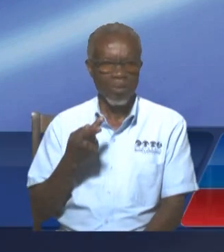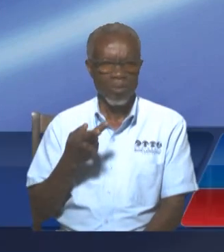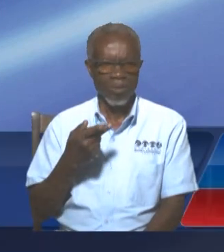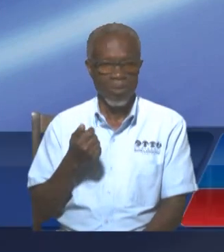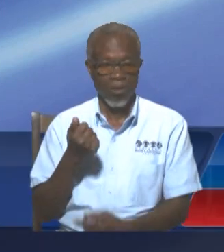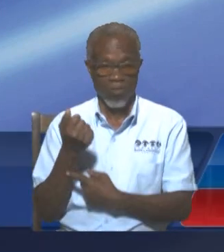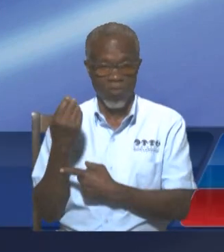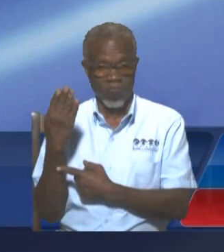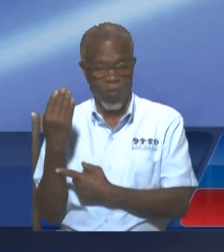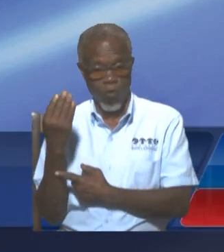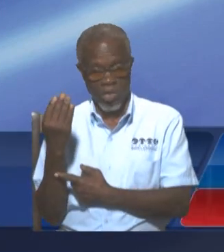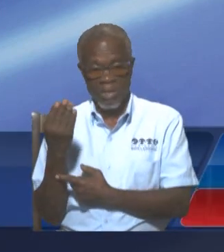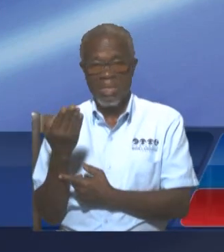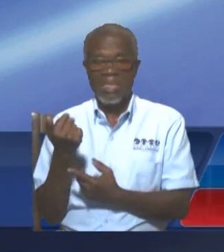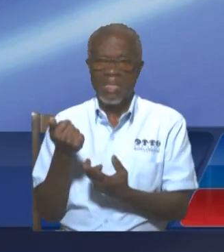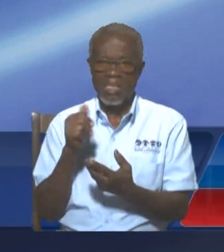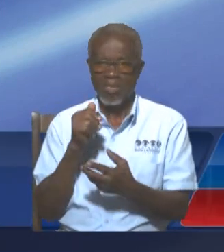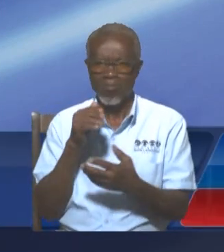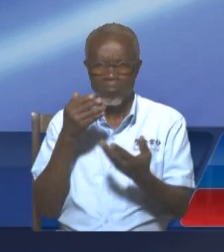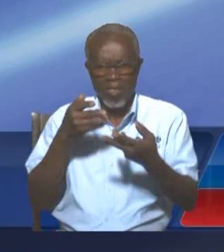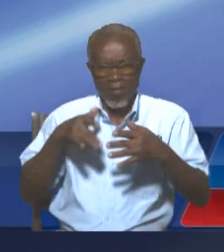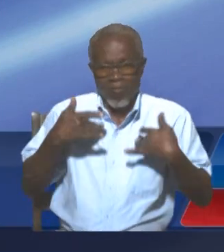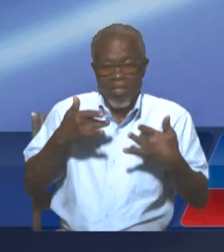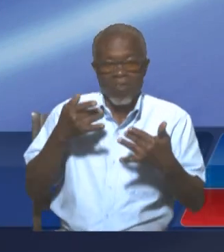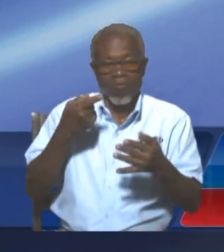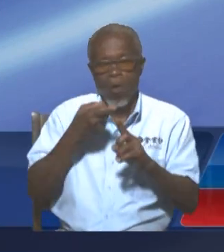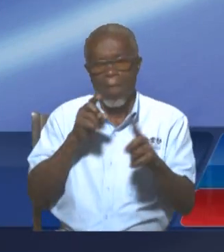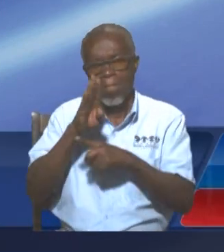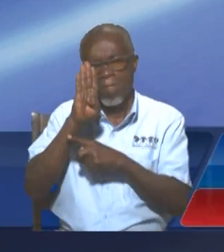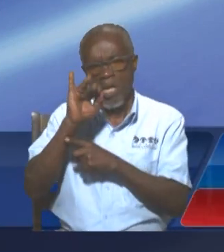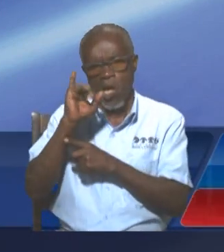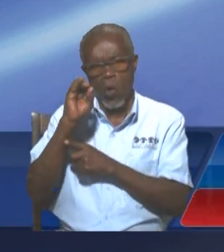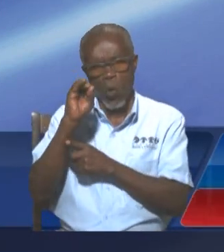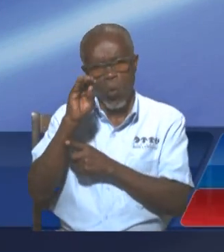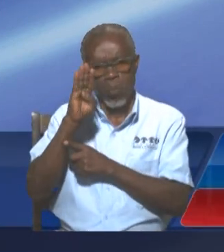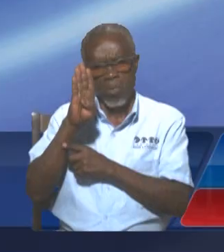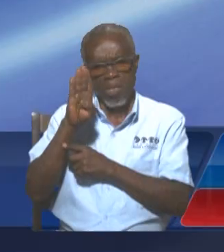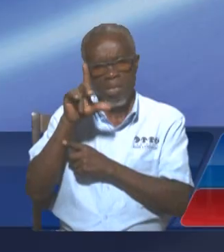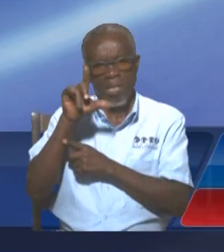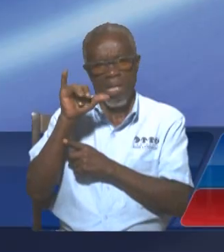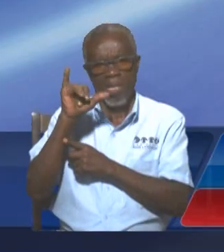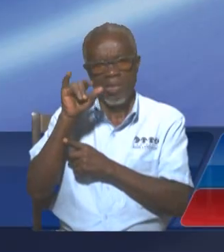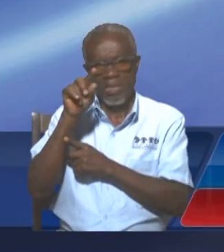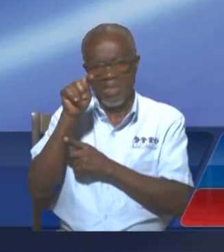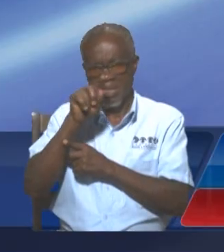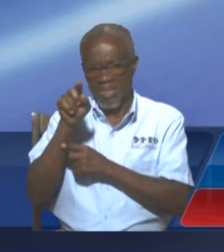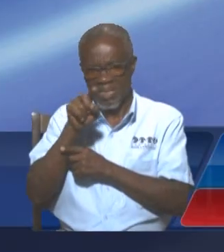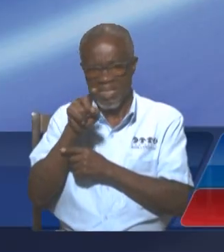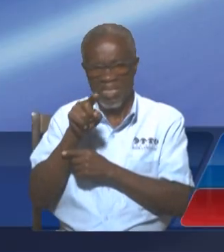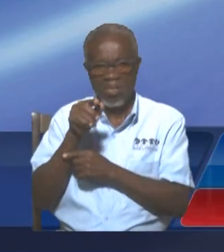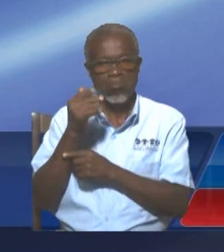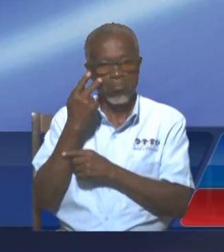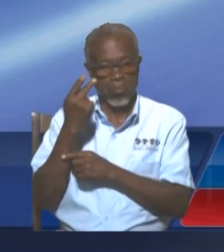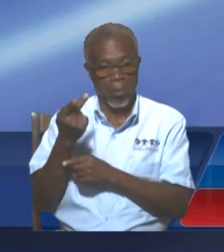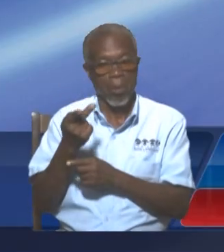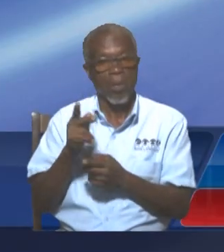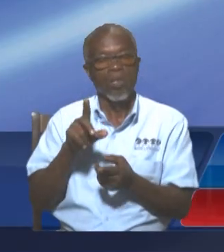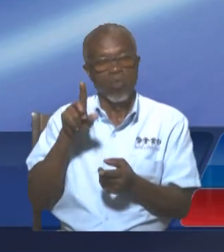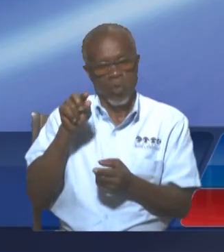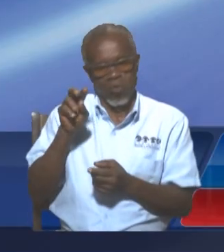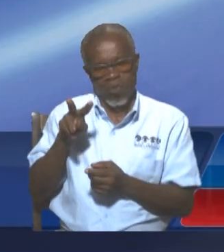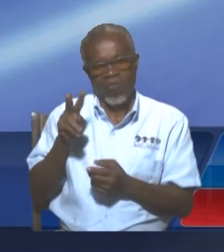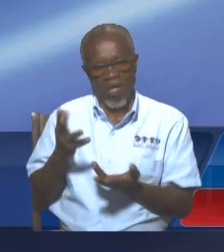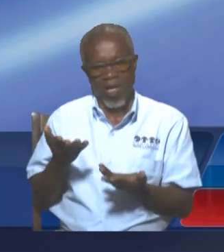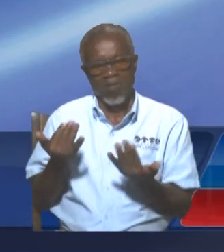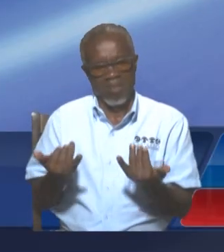14th installation of Trinidad and Tobago's Bioblitz, an event set on finding and identifying as many species as possible